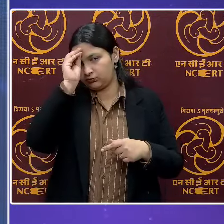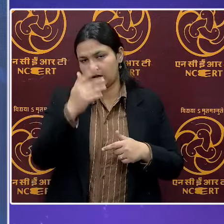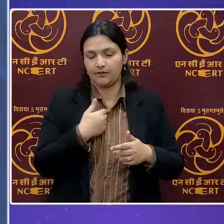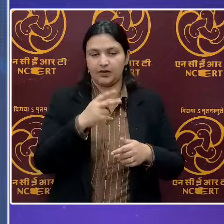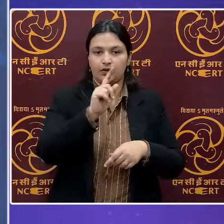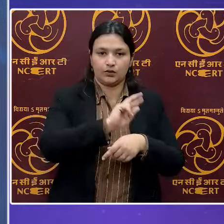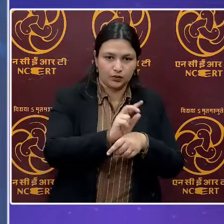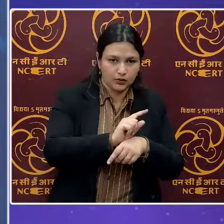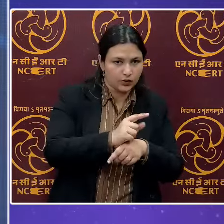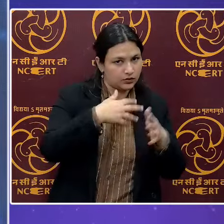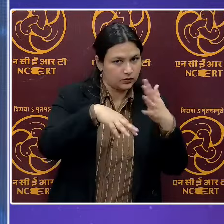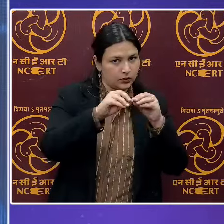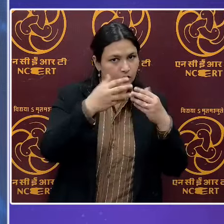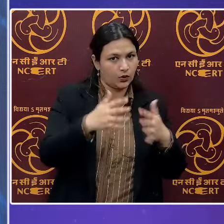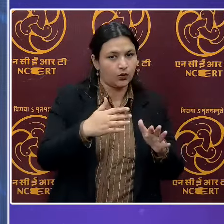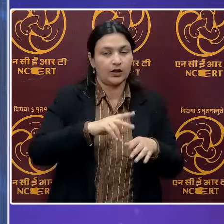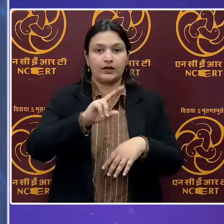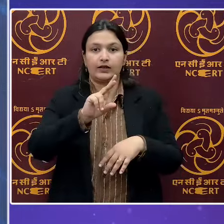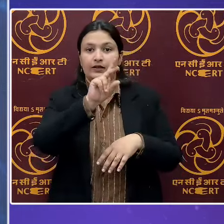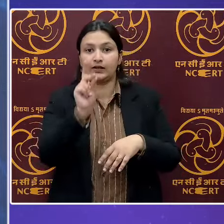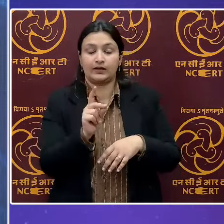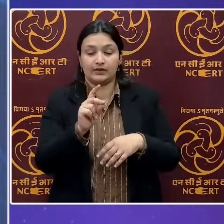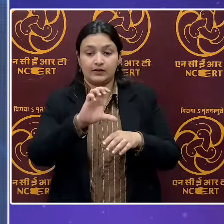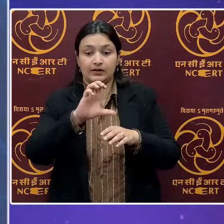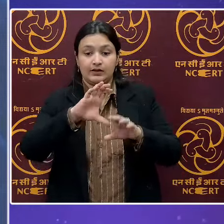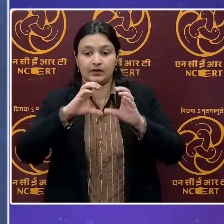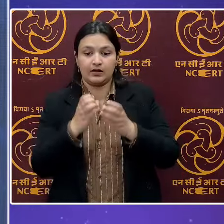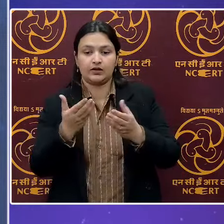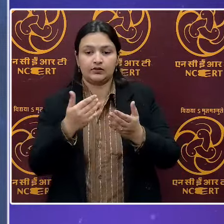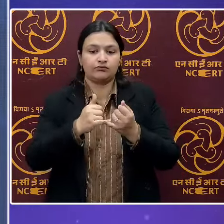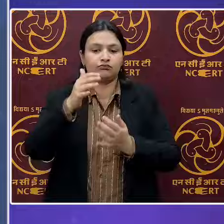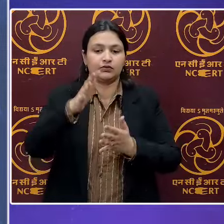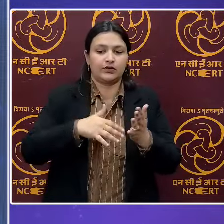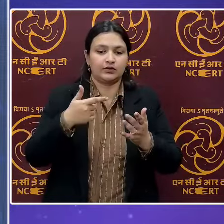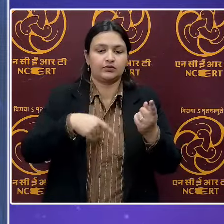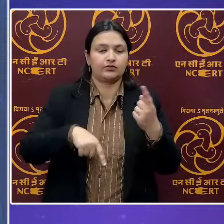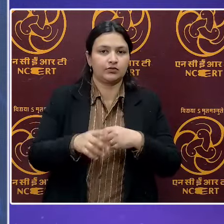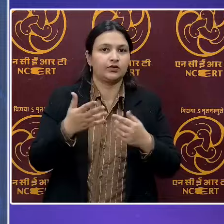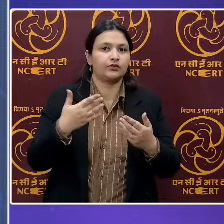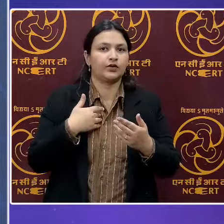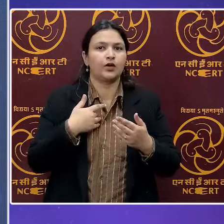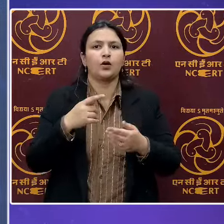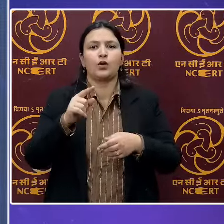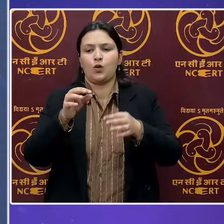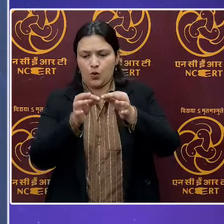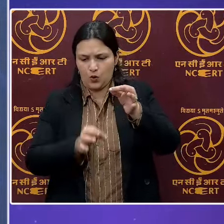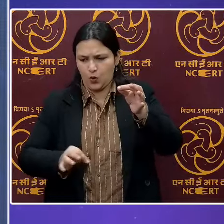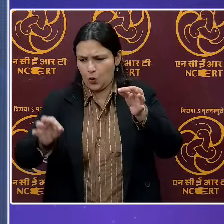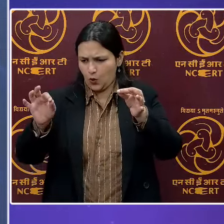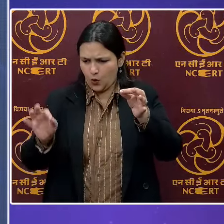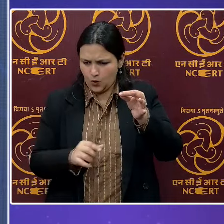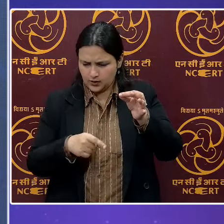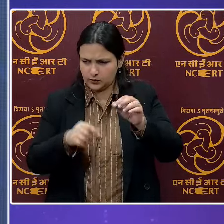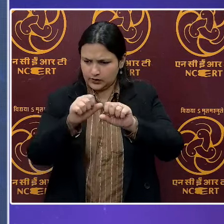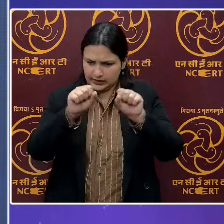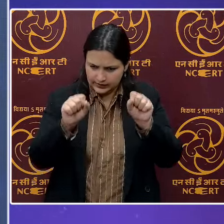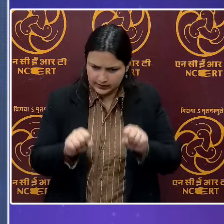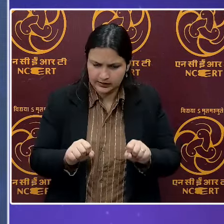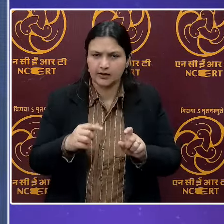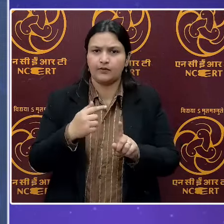we will do acceleration of a simple harmonic oscillator, then the characteristic of a simple harmonic oscillator, then we will study about